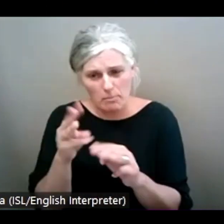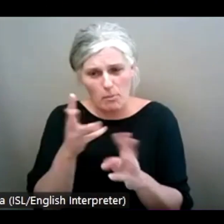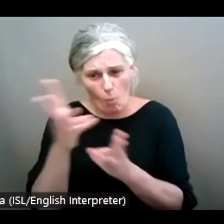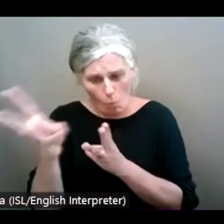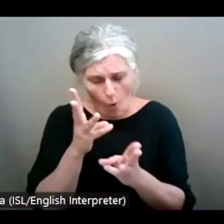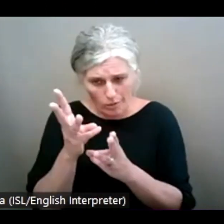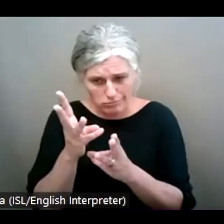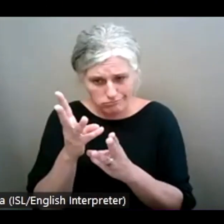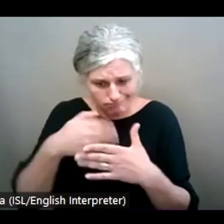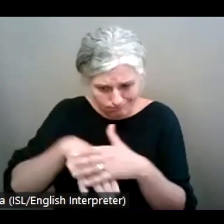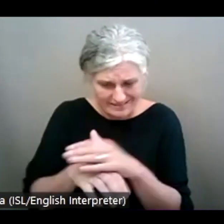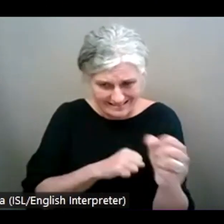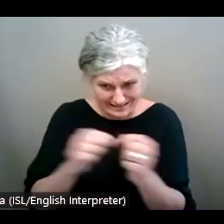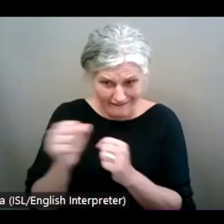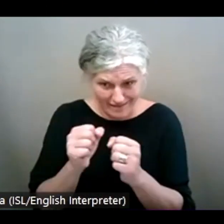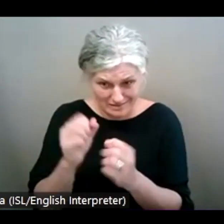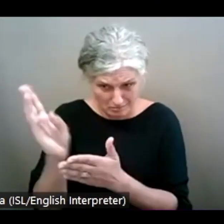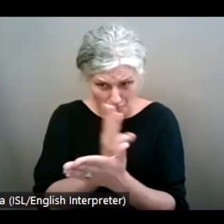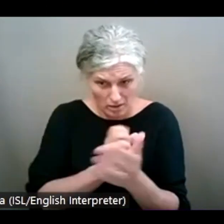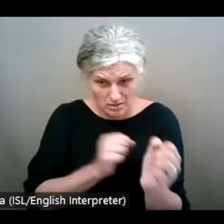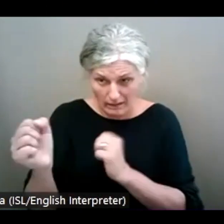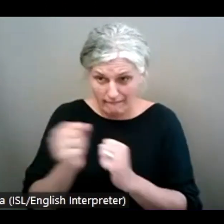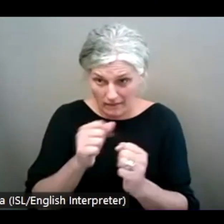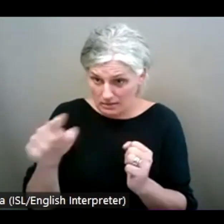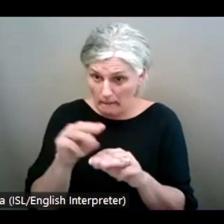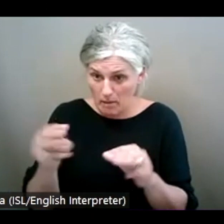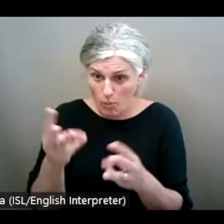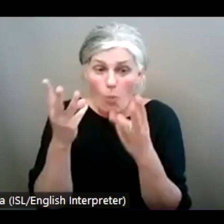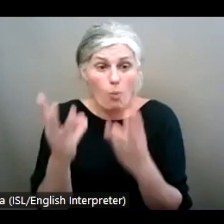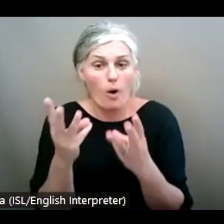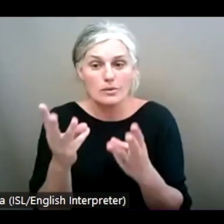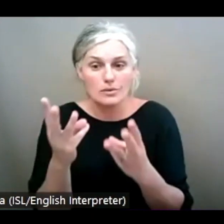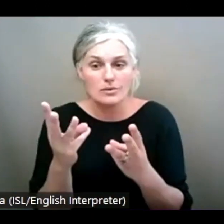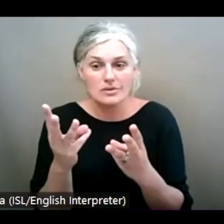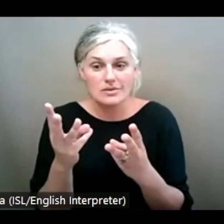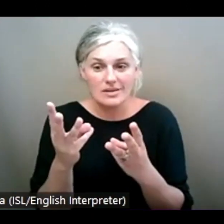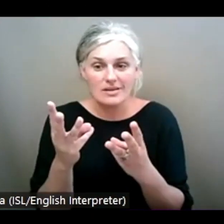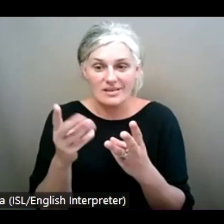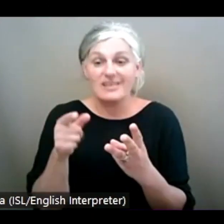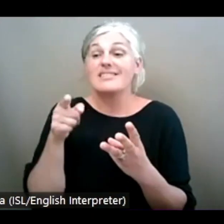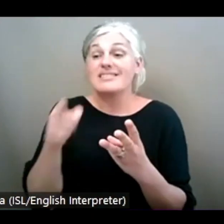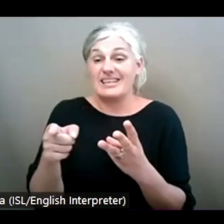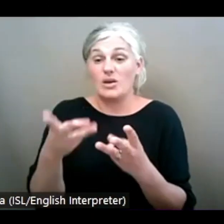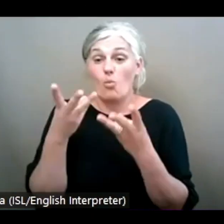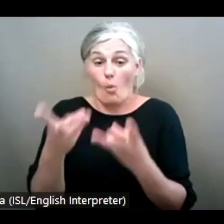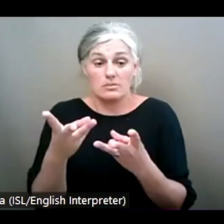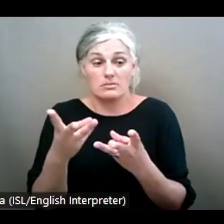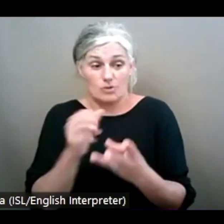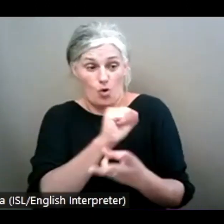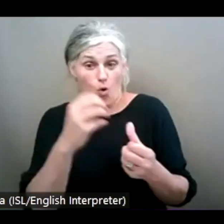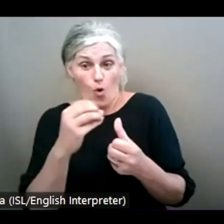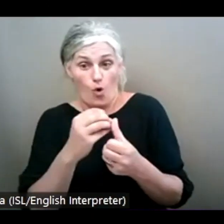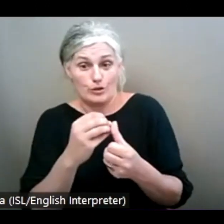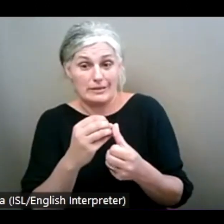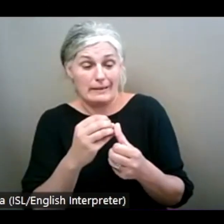within services. They want the people they use their service to live the best life